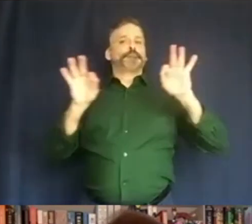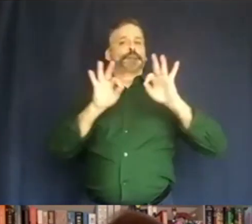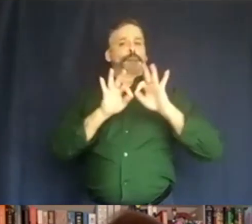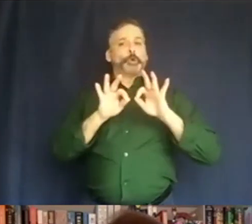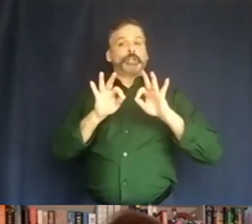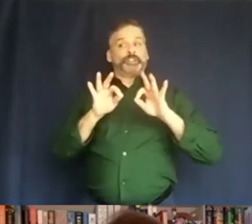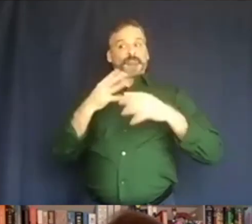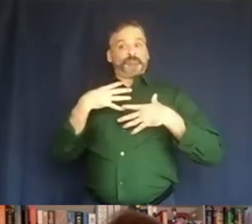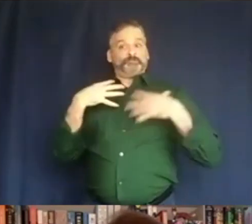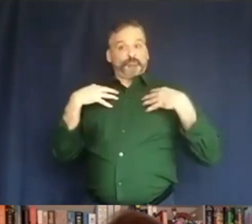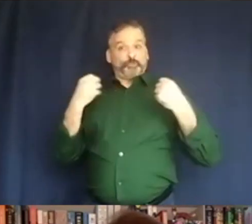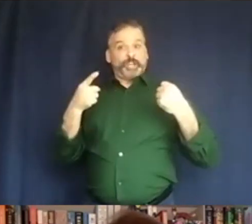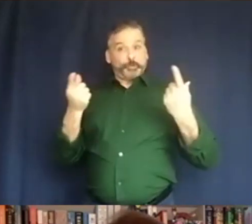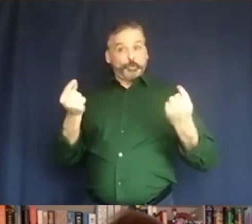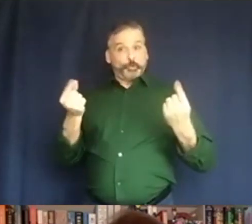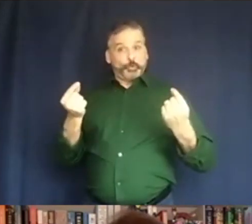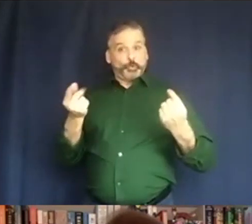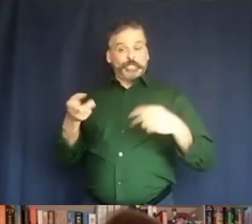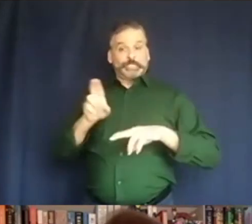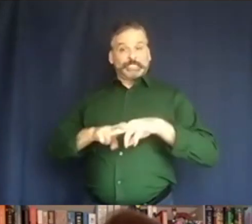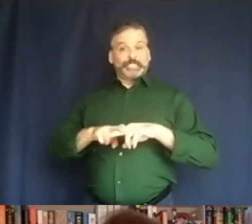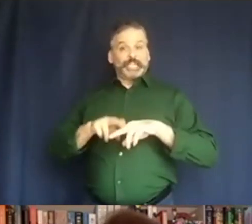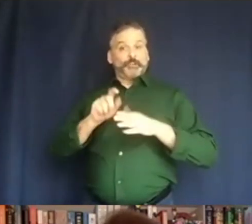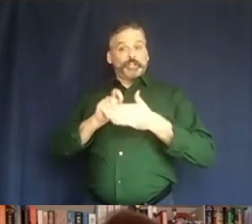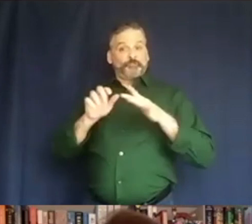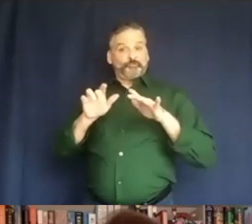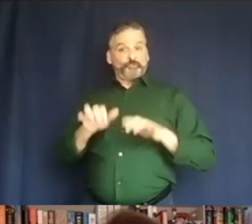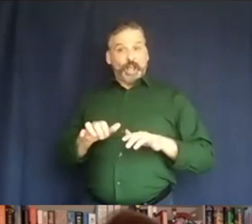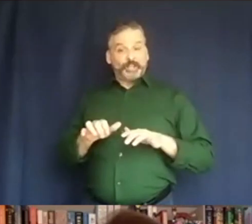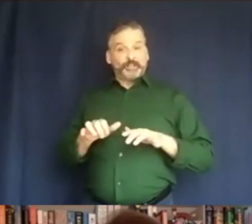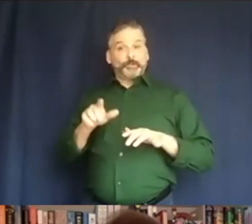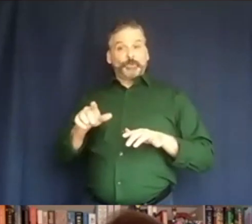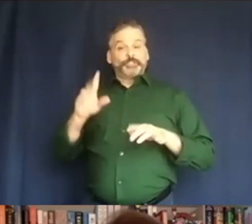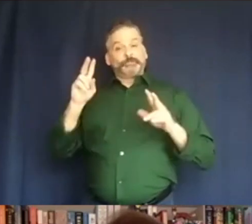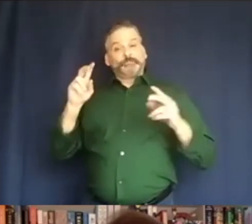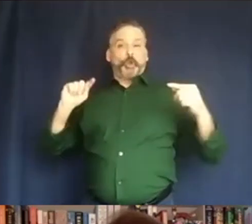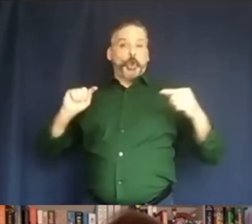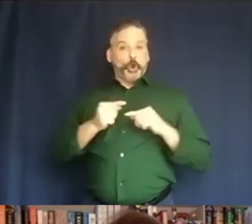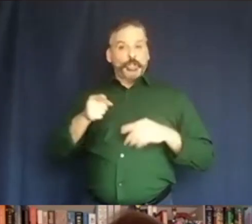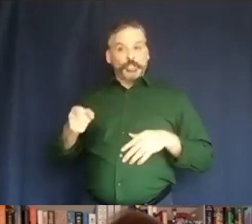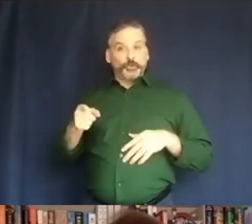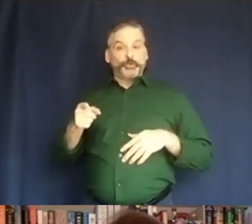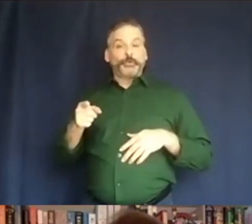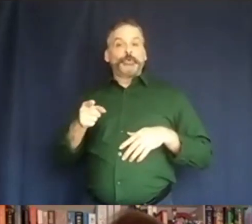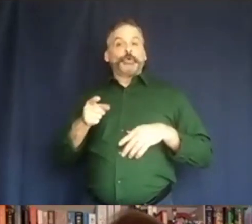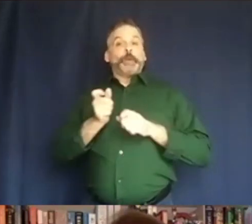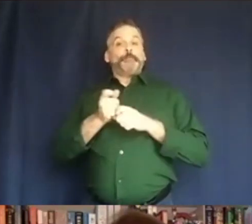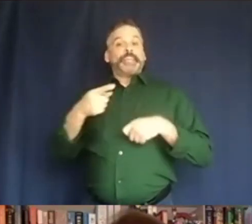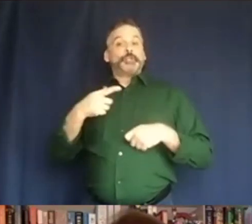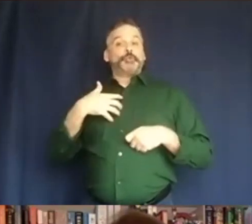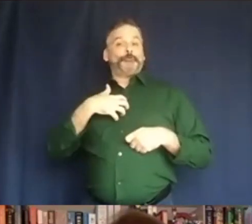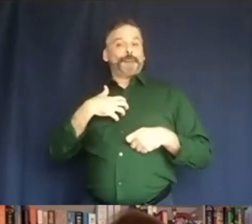that you can do is sit down and write the thing which is hurting you, which is making you vulnerable, because what you're doing